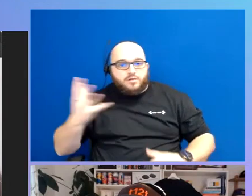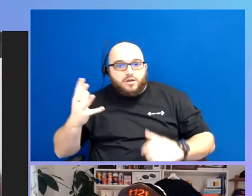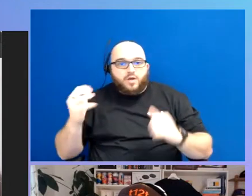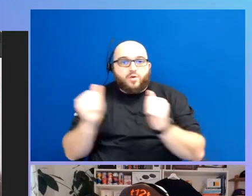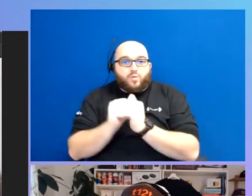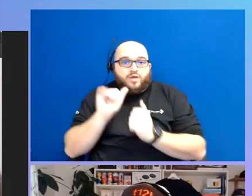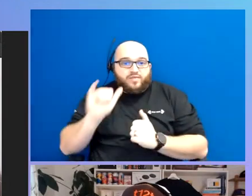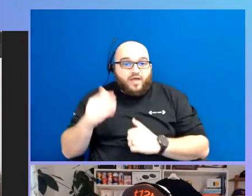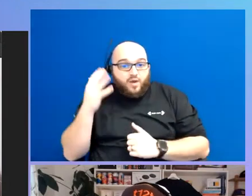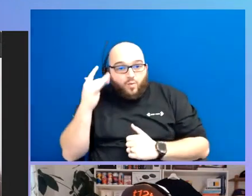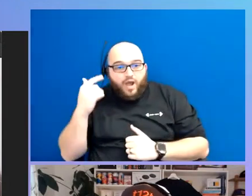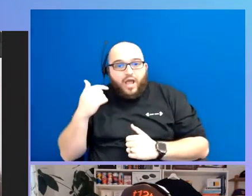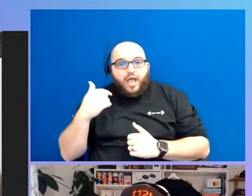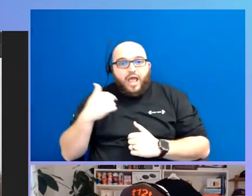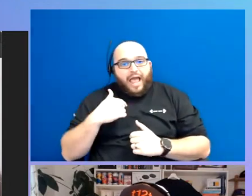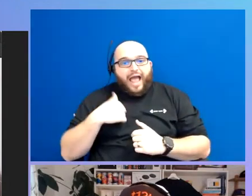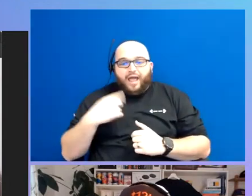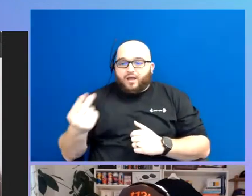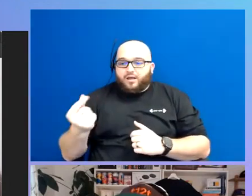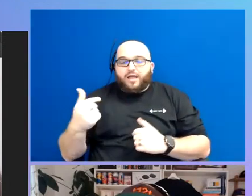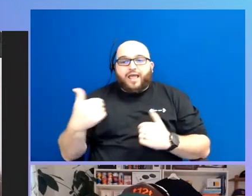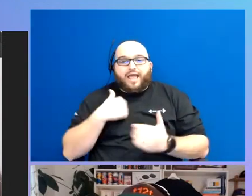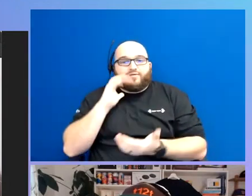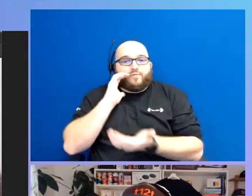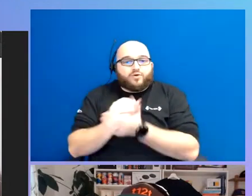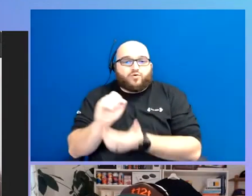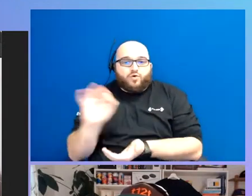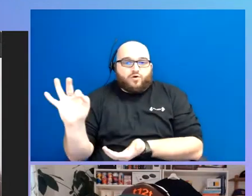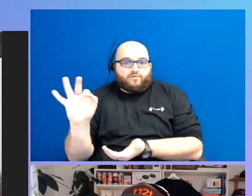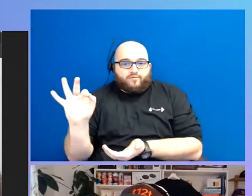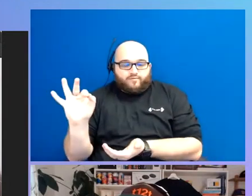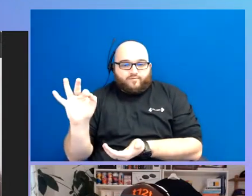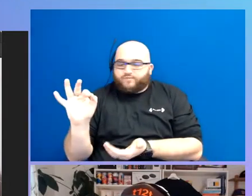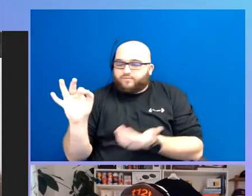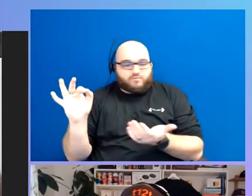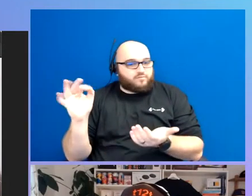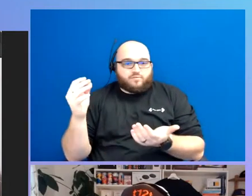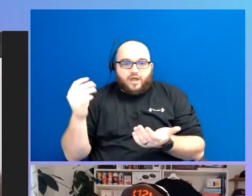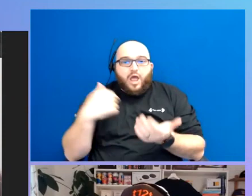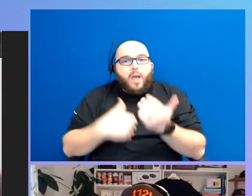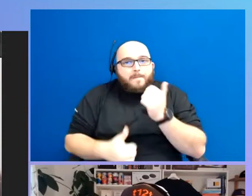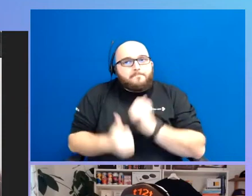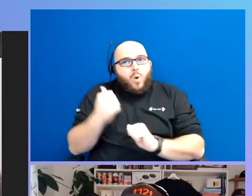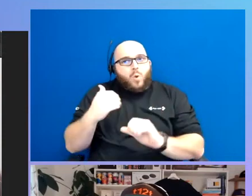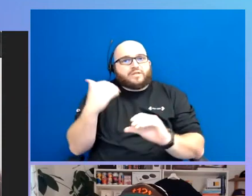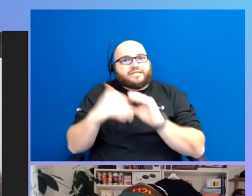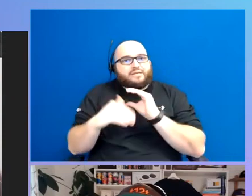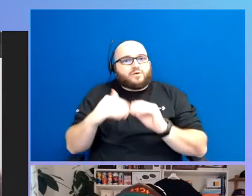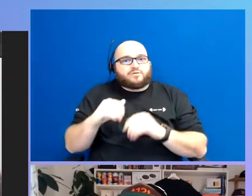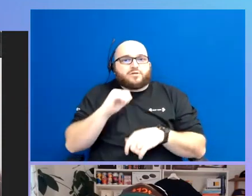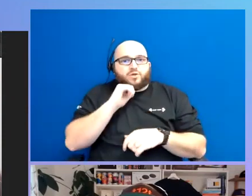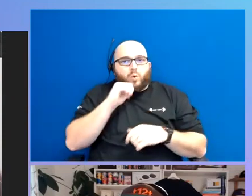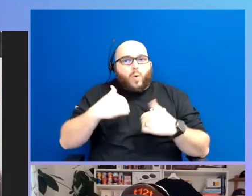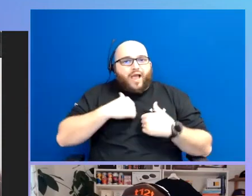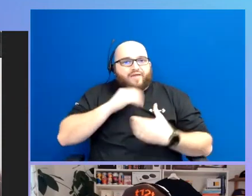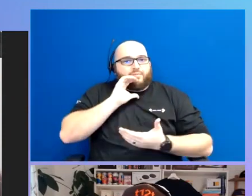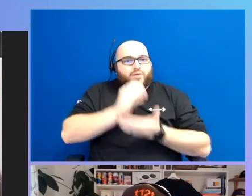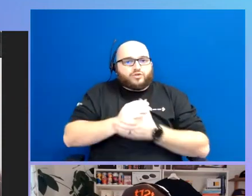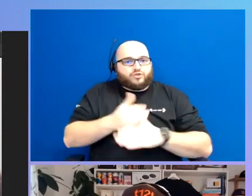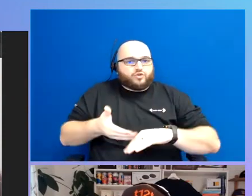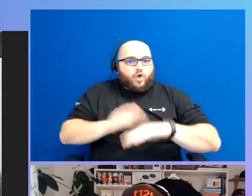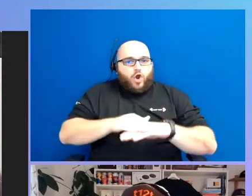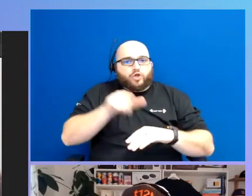images turned off by default, as it is in most email providers. They are not turned on from